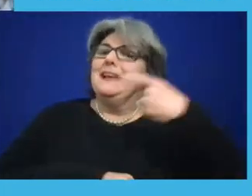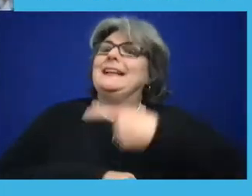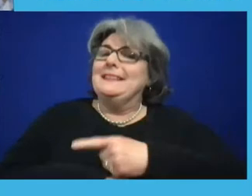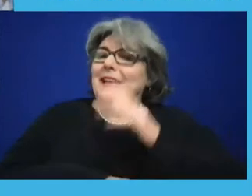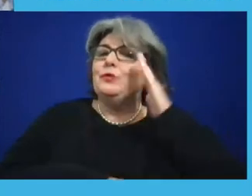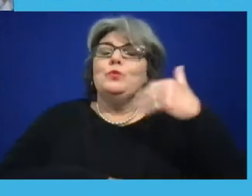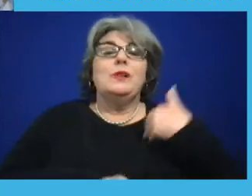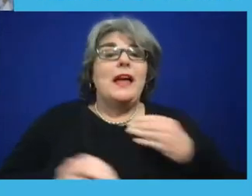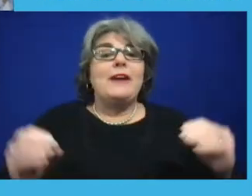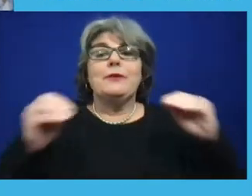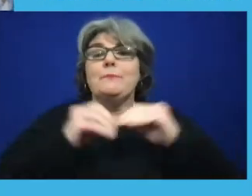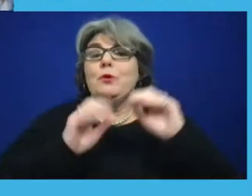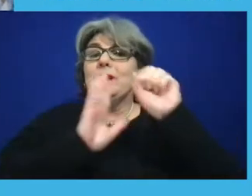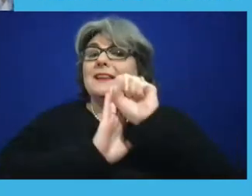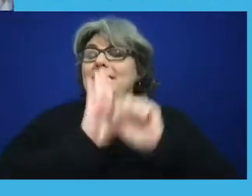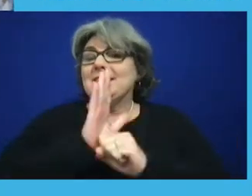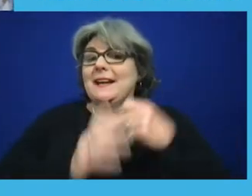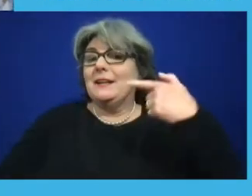Because